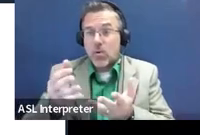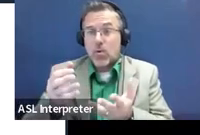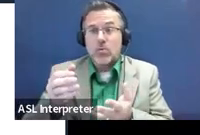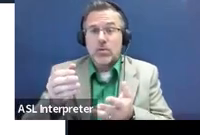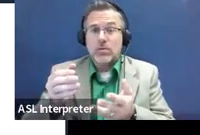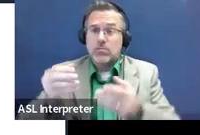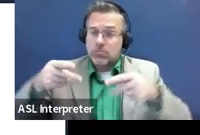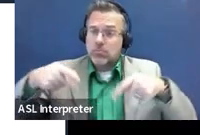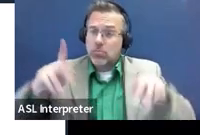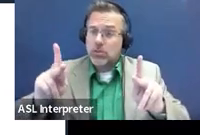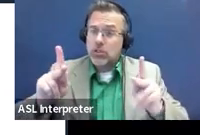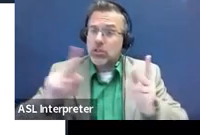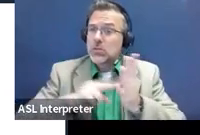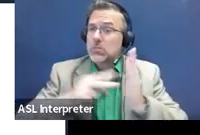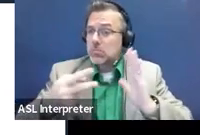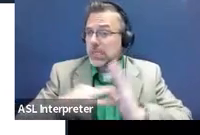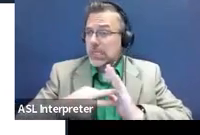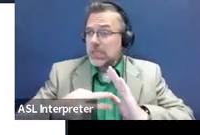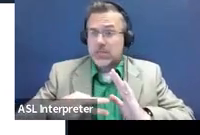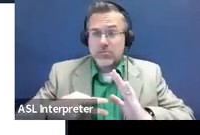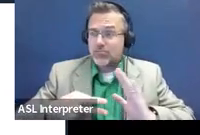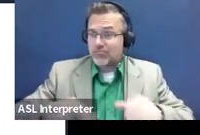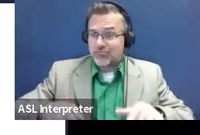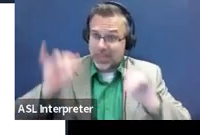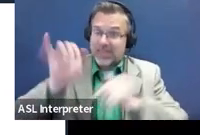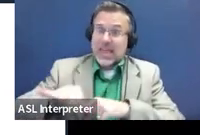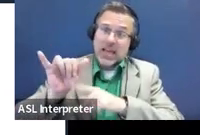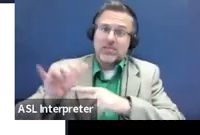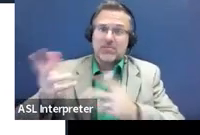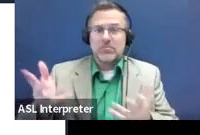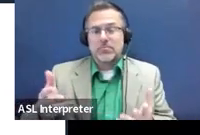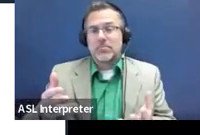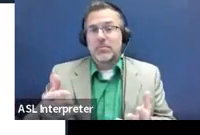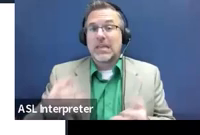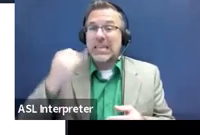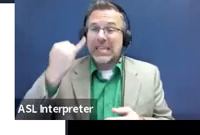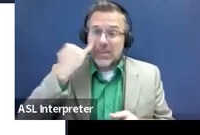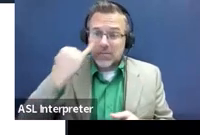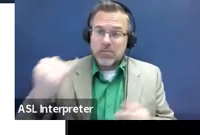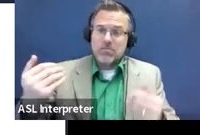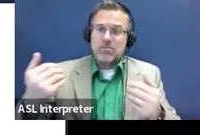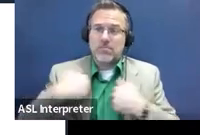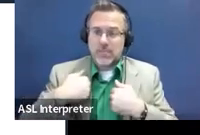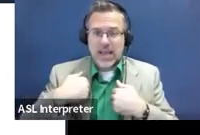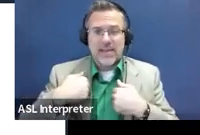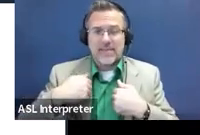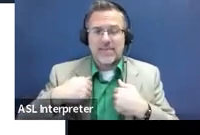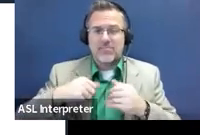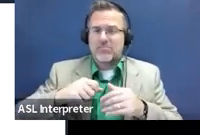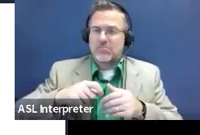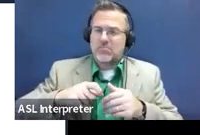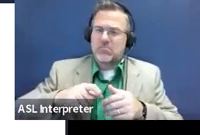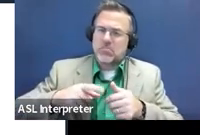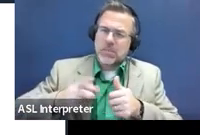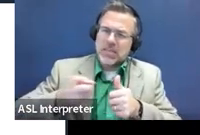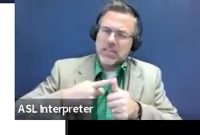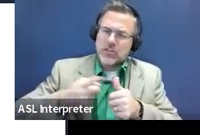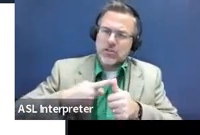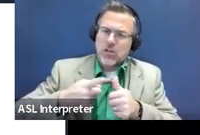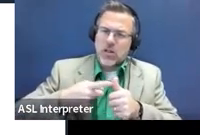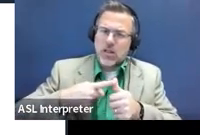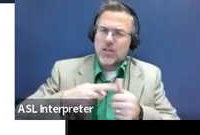So there was no stipulation on that initial, as long as you have the initial provision signature